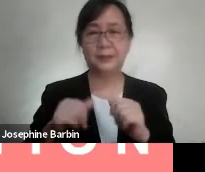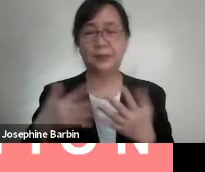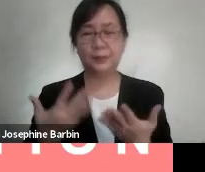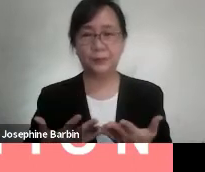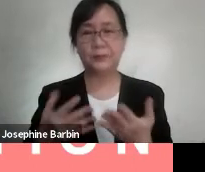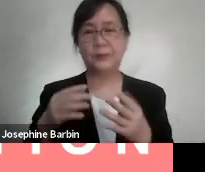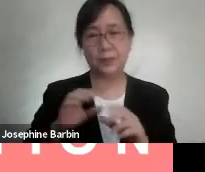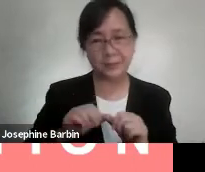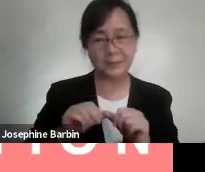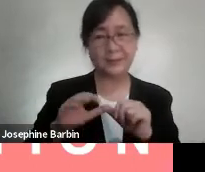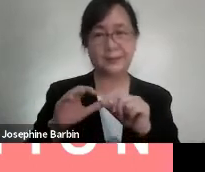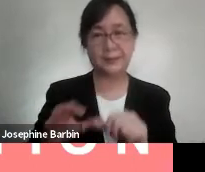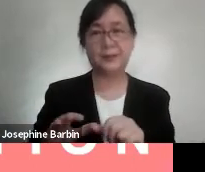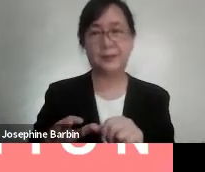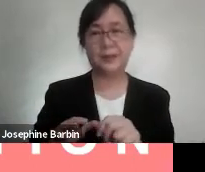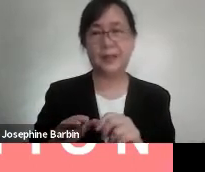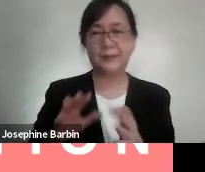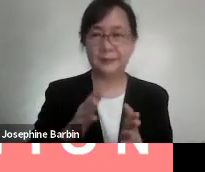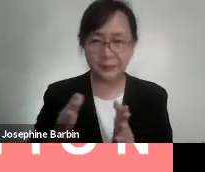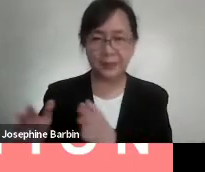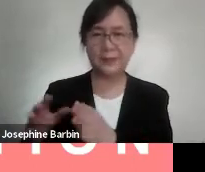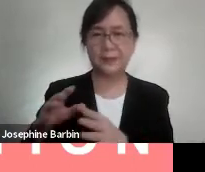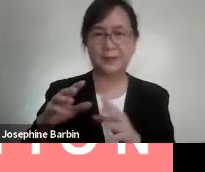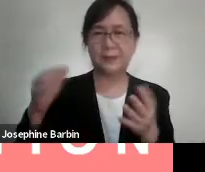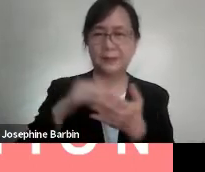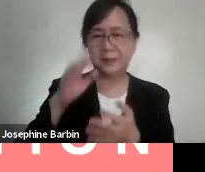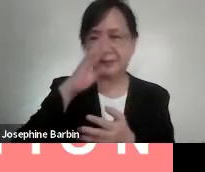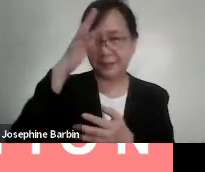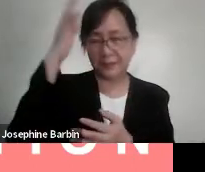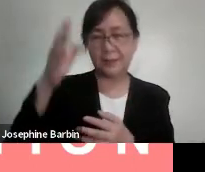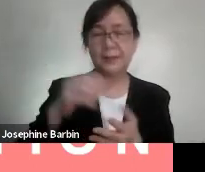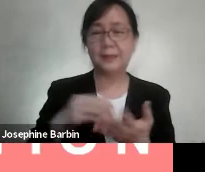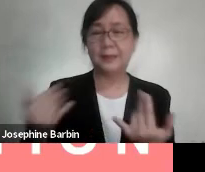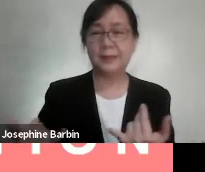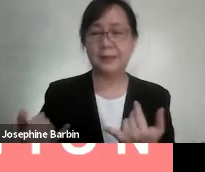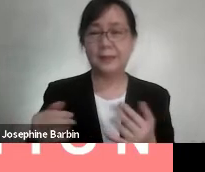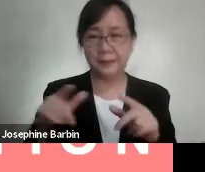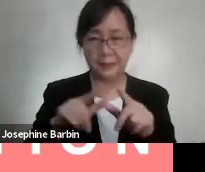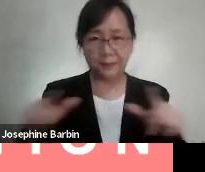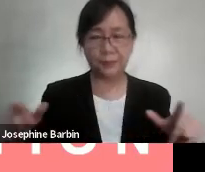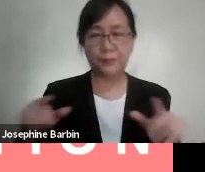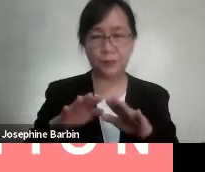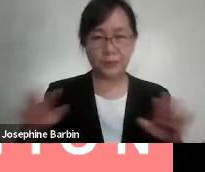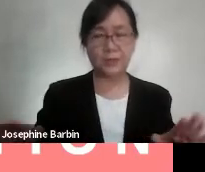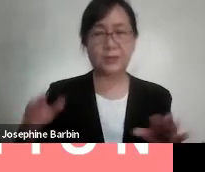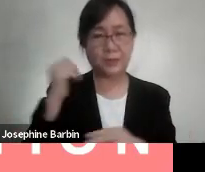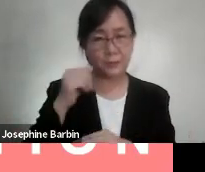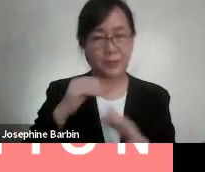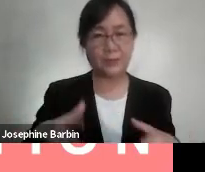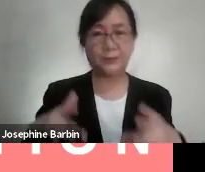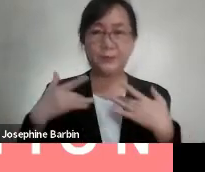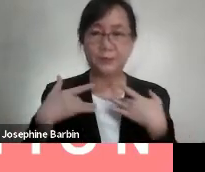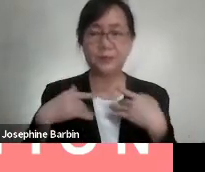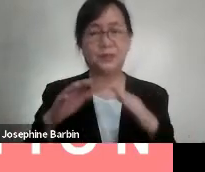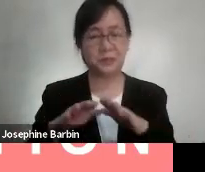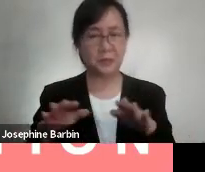and constantly refined and reinvented at the level of children's everyday lives. Children are